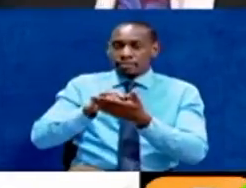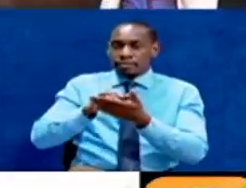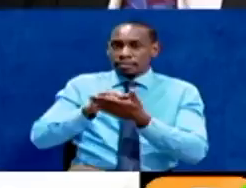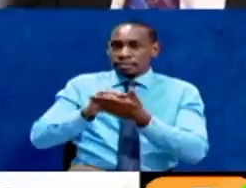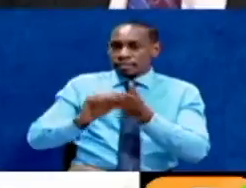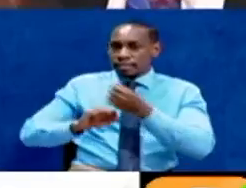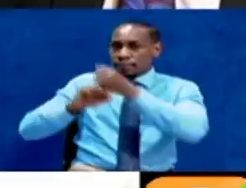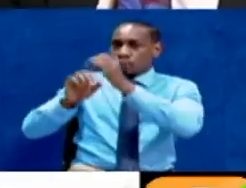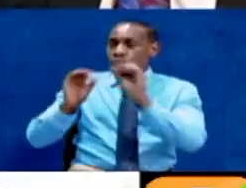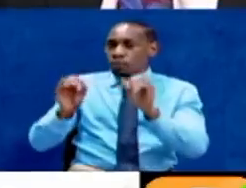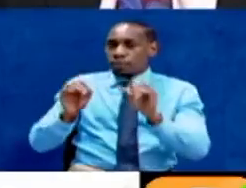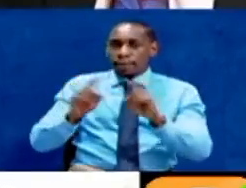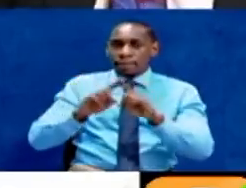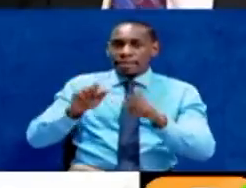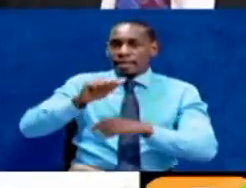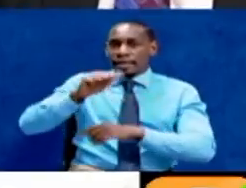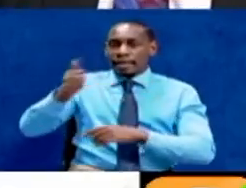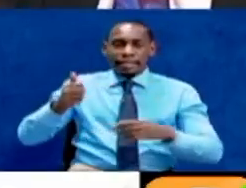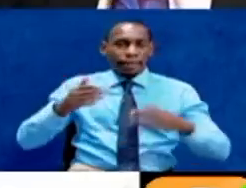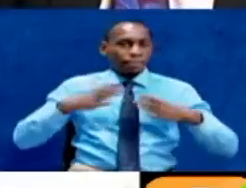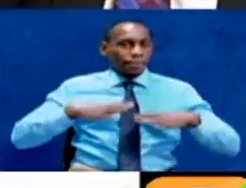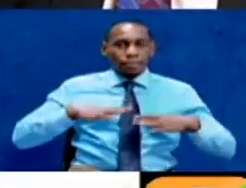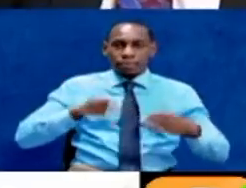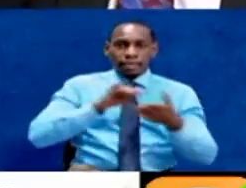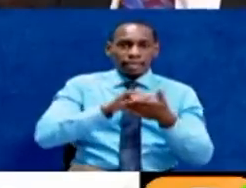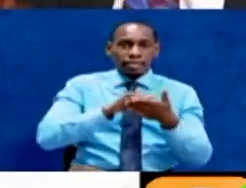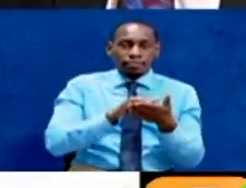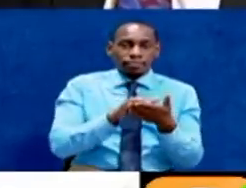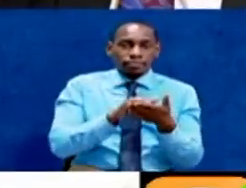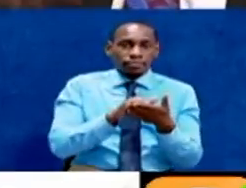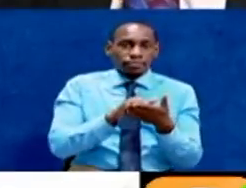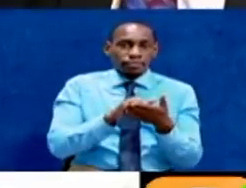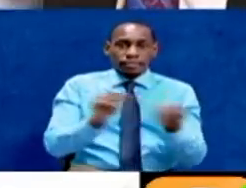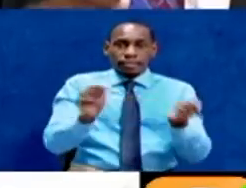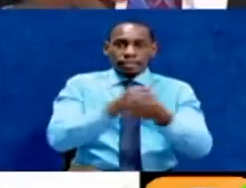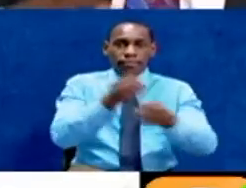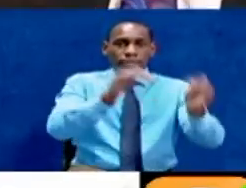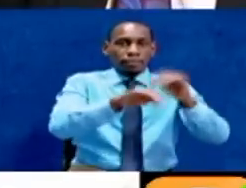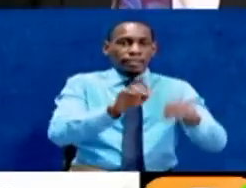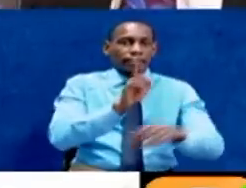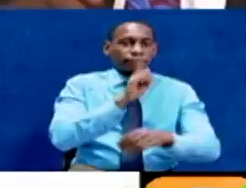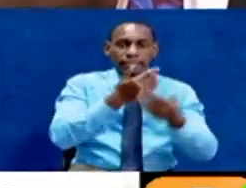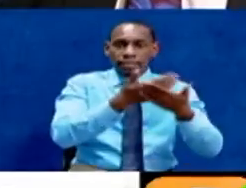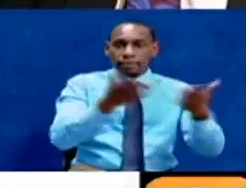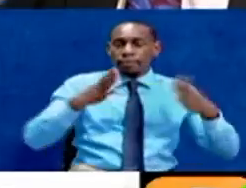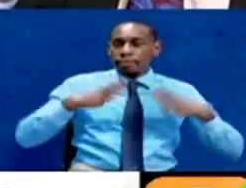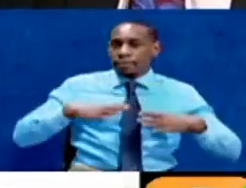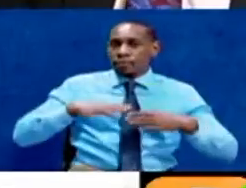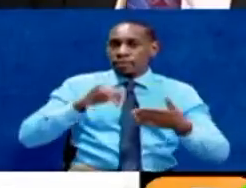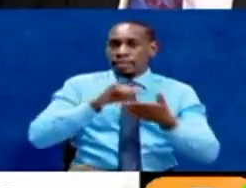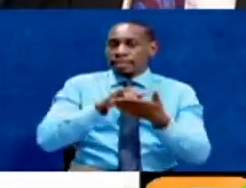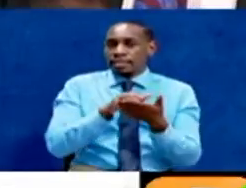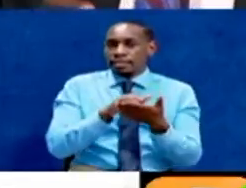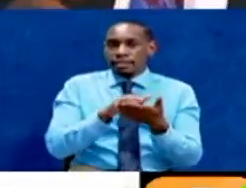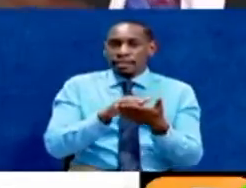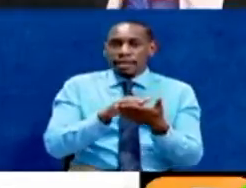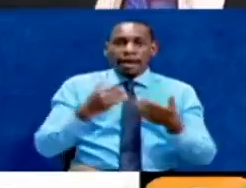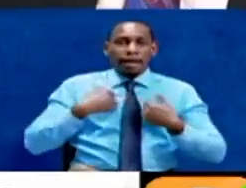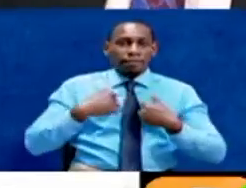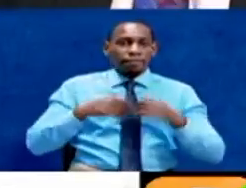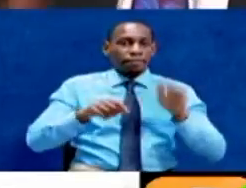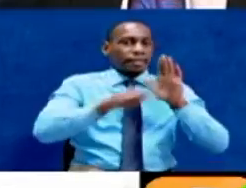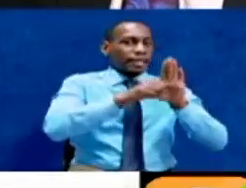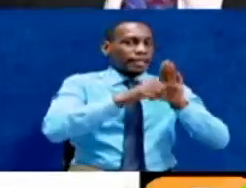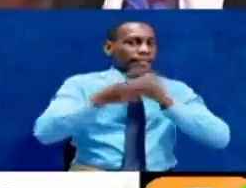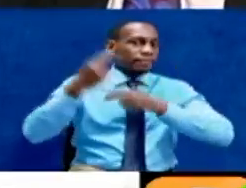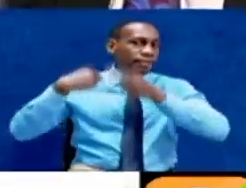But you know, when you find other colorless characters that cannot be elected anywhere, people that are very bad history,